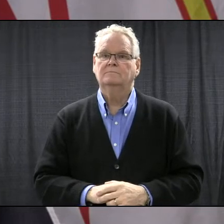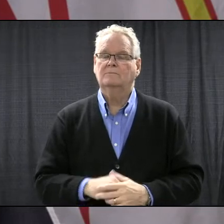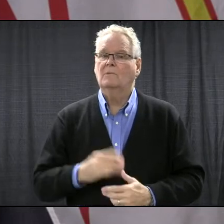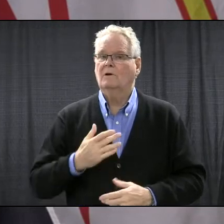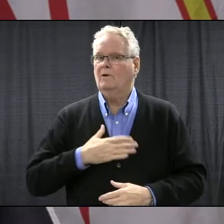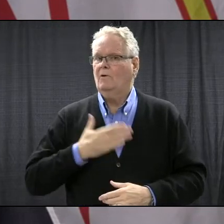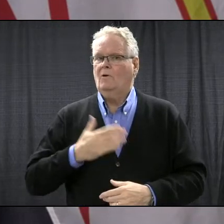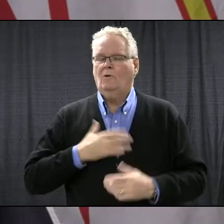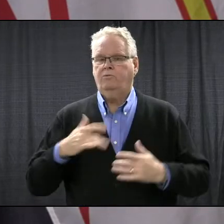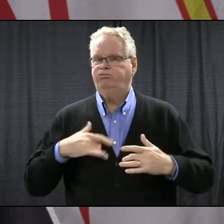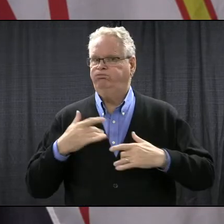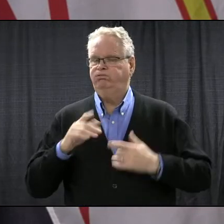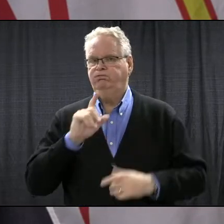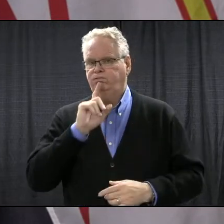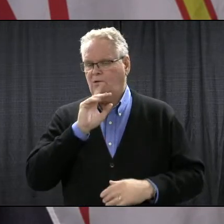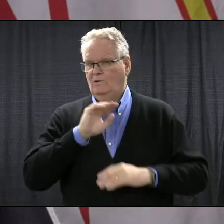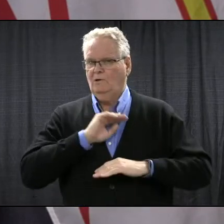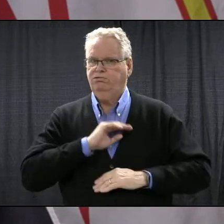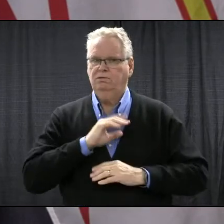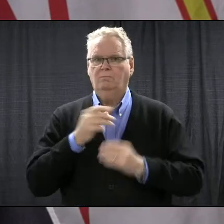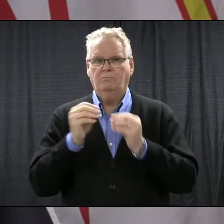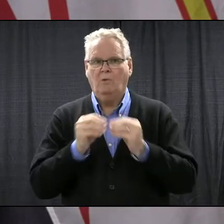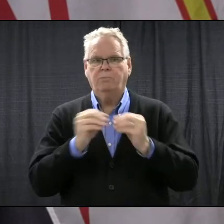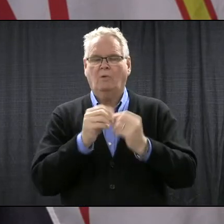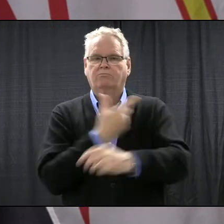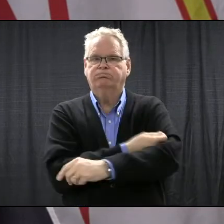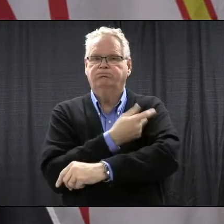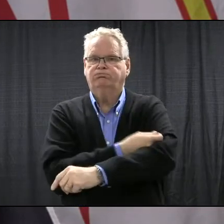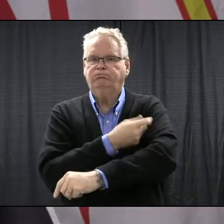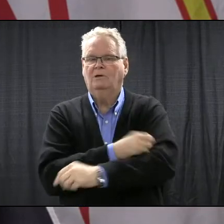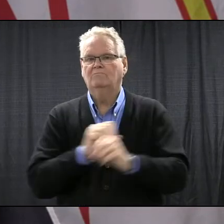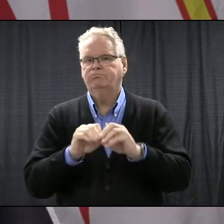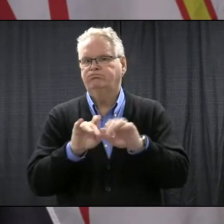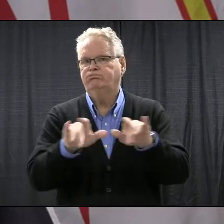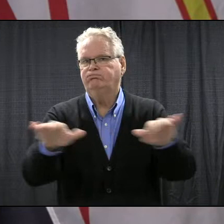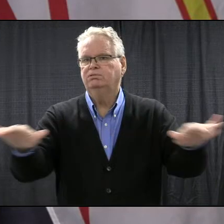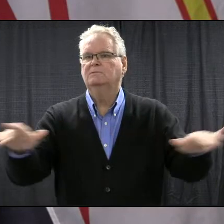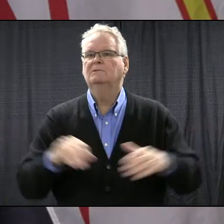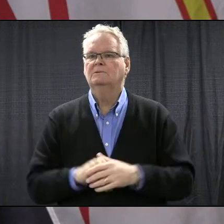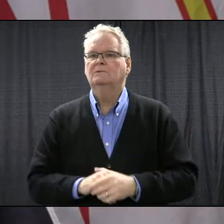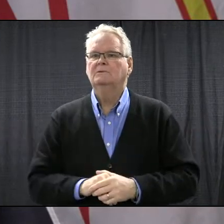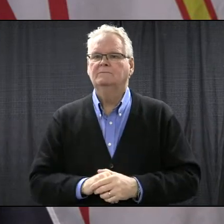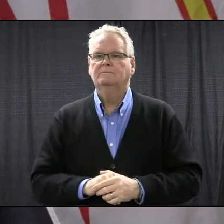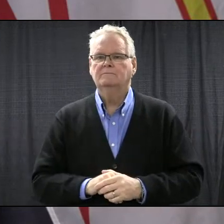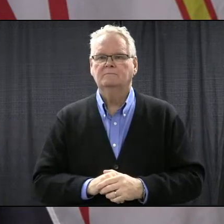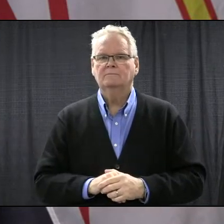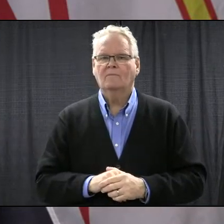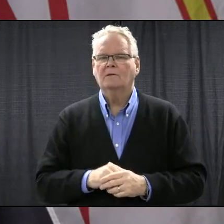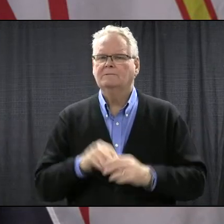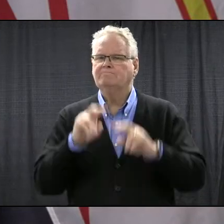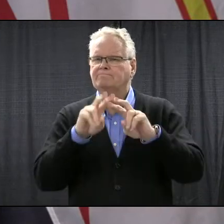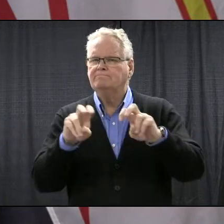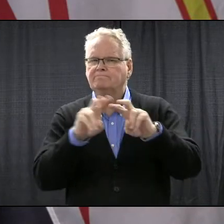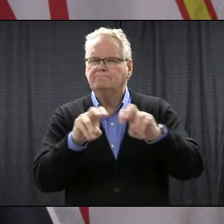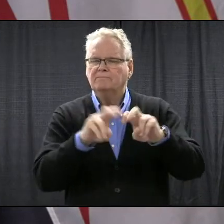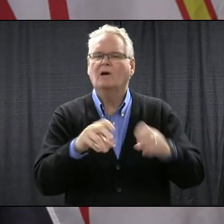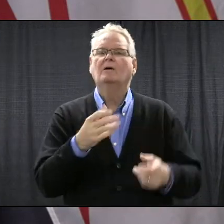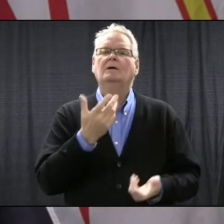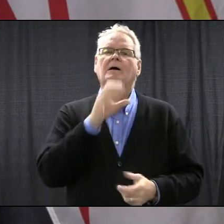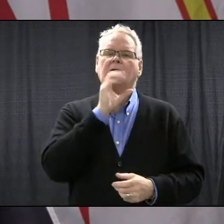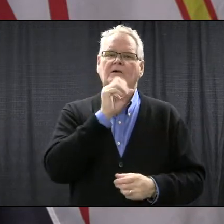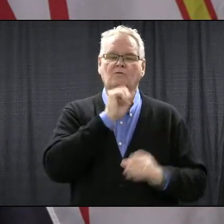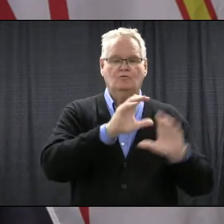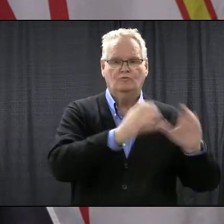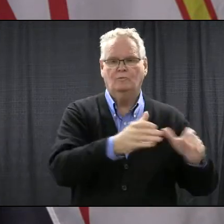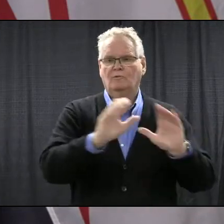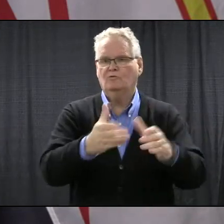the rates by age groups. And we are seeing a trend in other jurisdictions where COVID outbreaks are occurring in younger populations, which